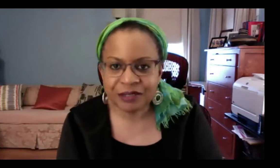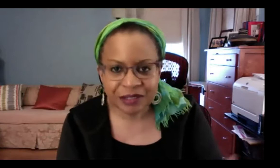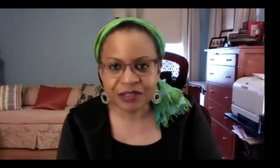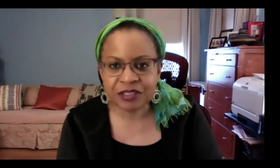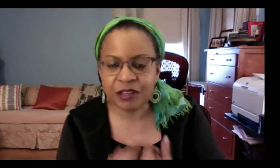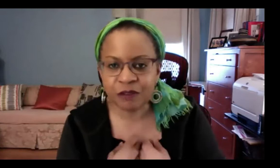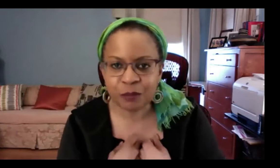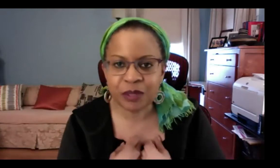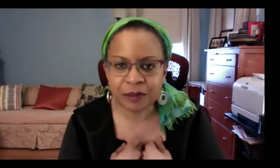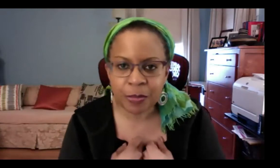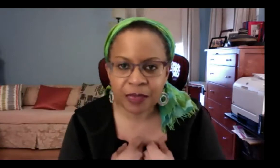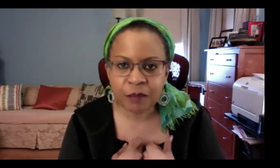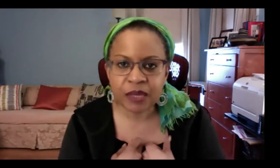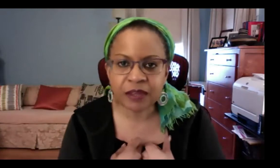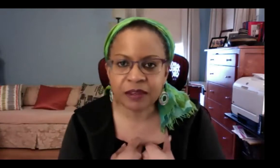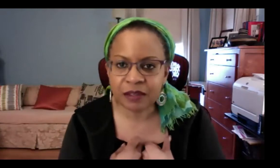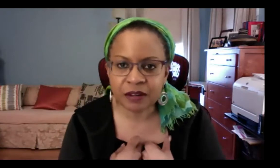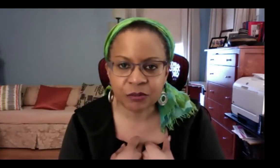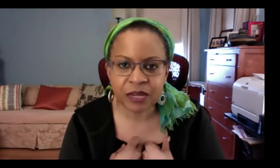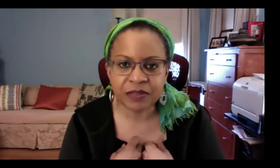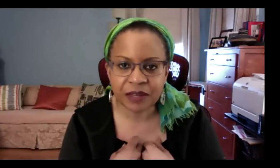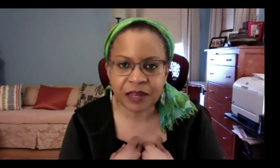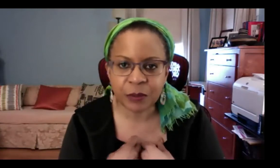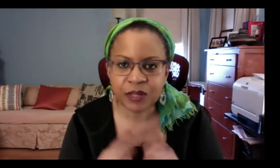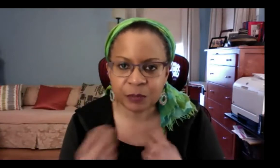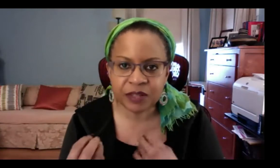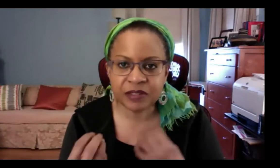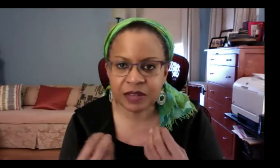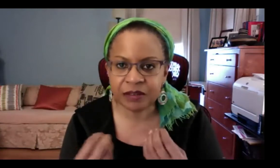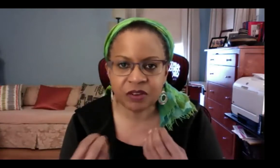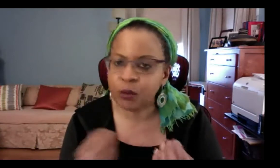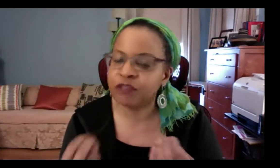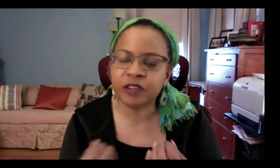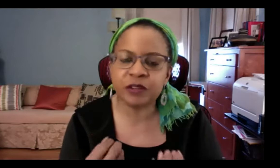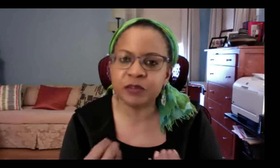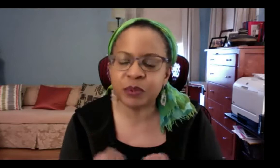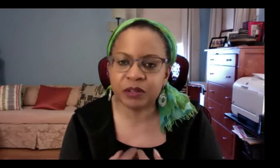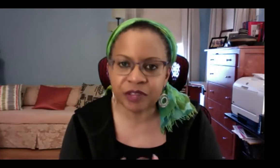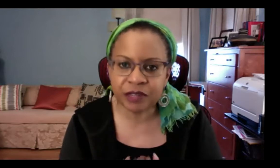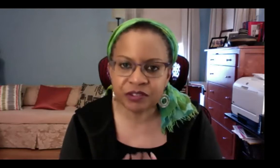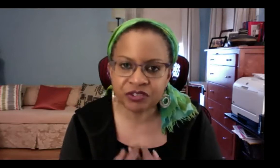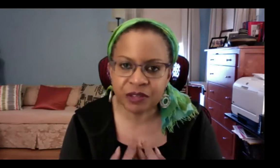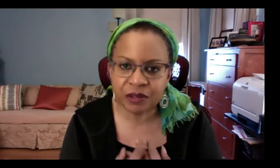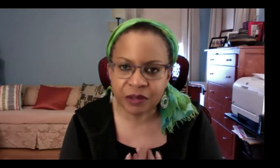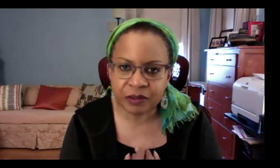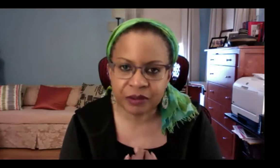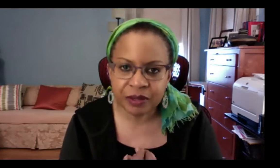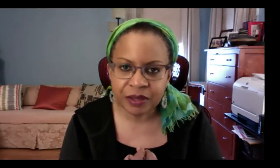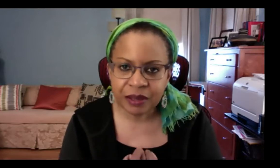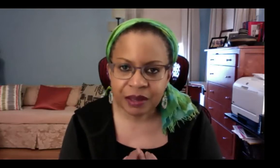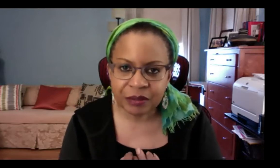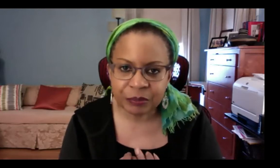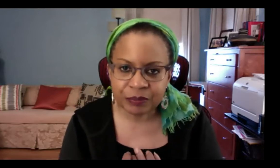inclusion is key for me, making creating that equity space that no one feels more advantaged than the other.